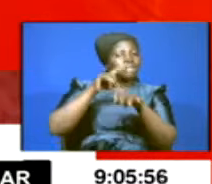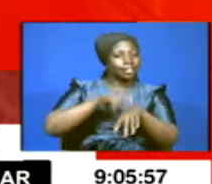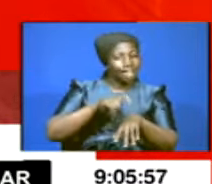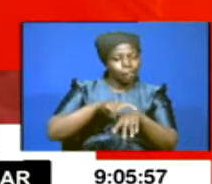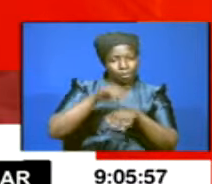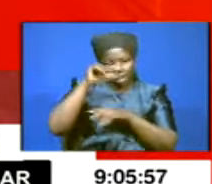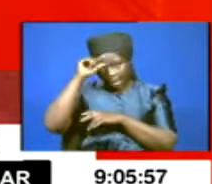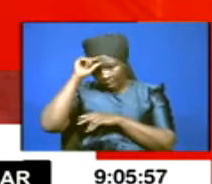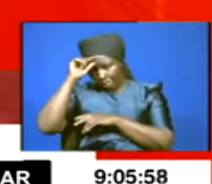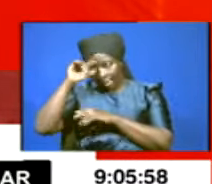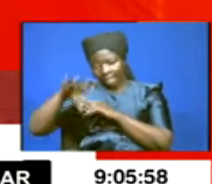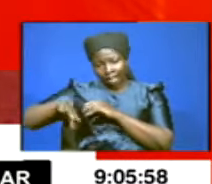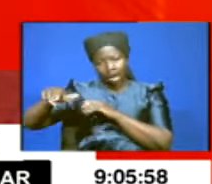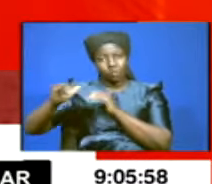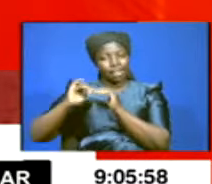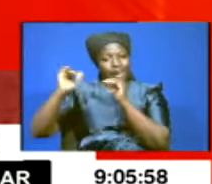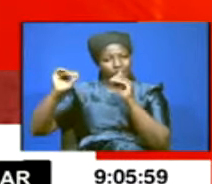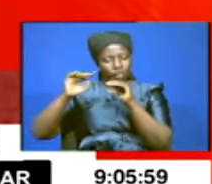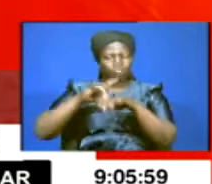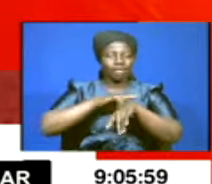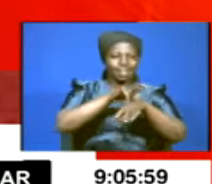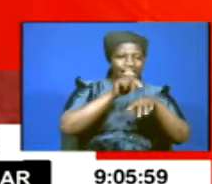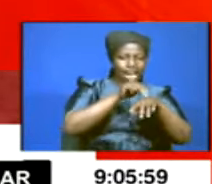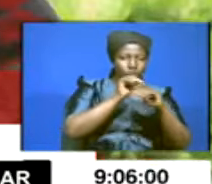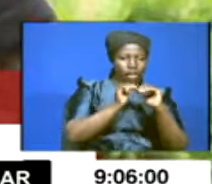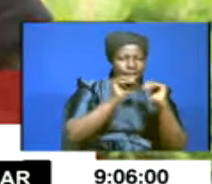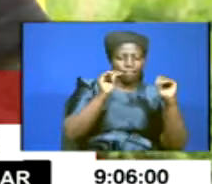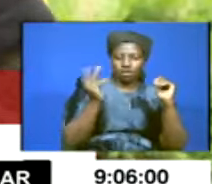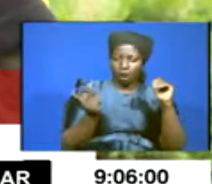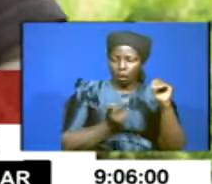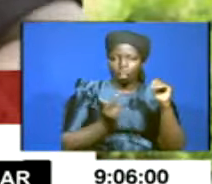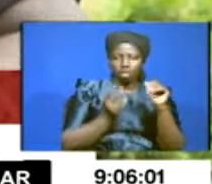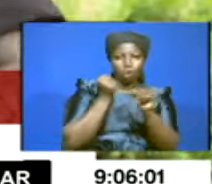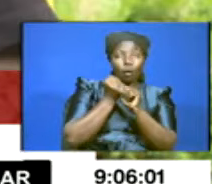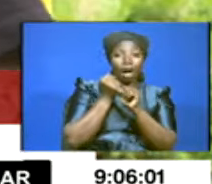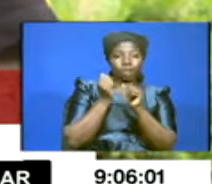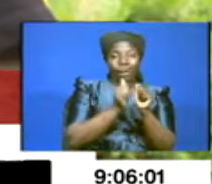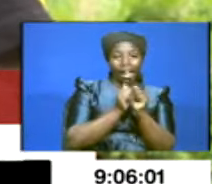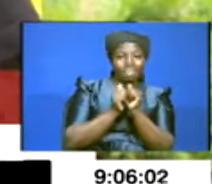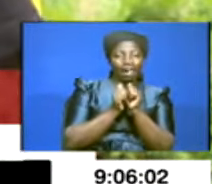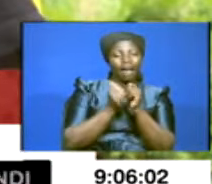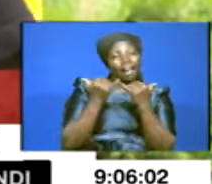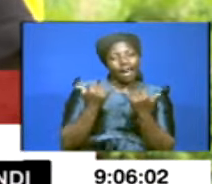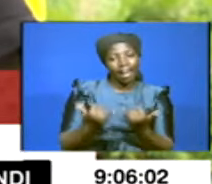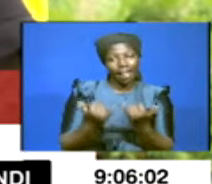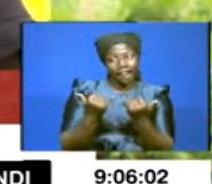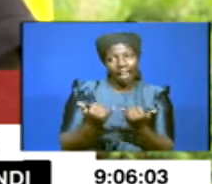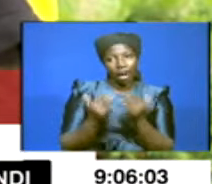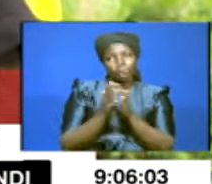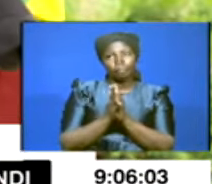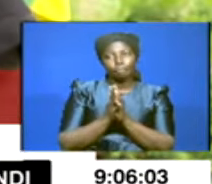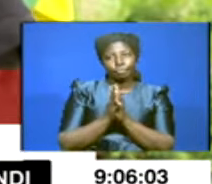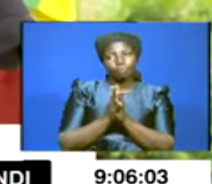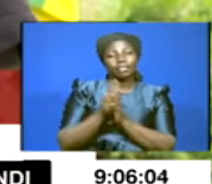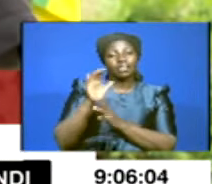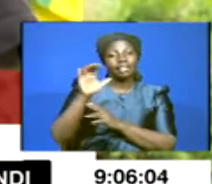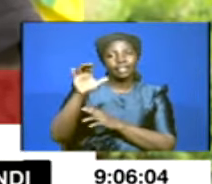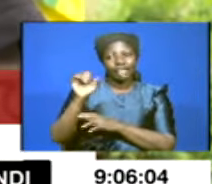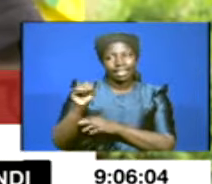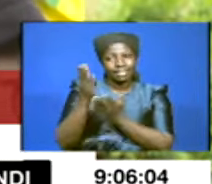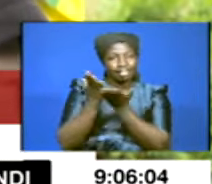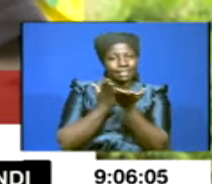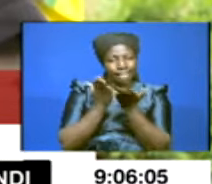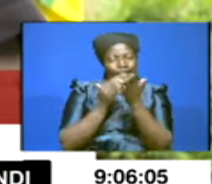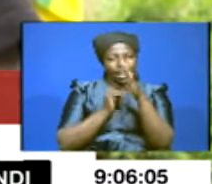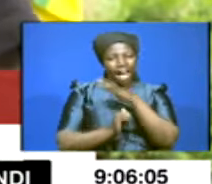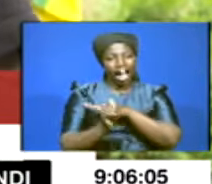county level and the national level work together. It is now full swing mode for cabinet secretaries serving under President